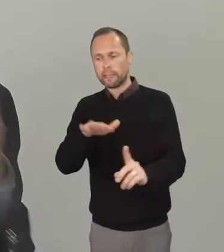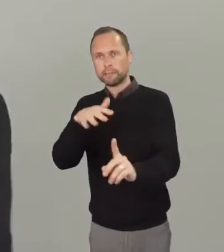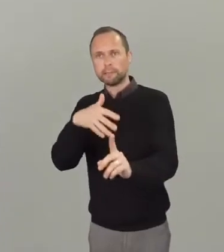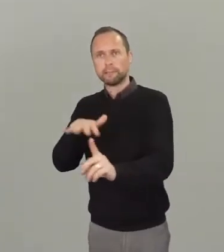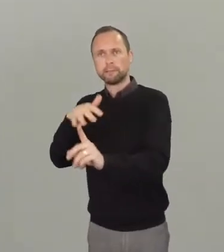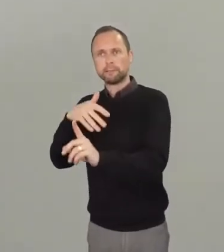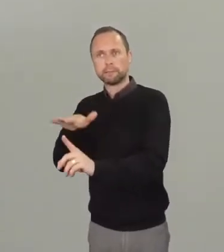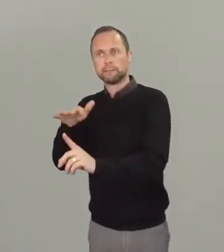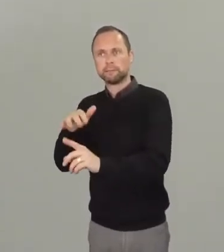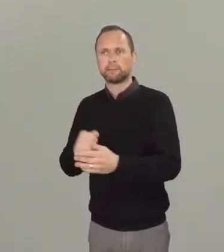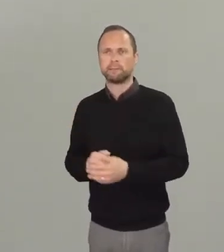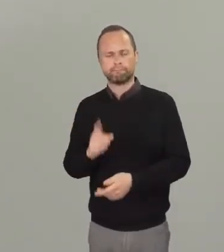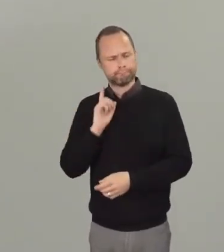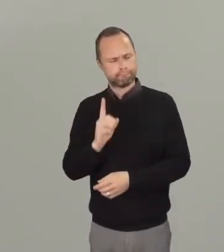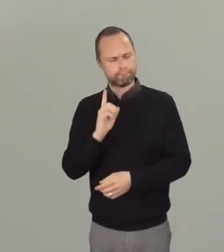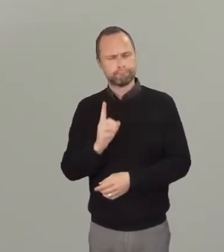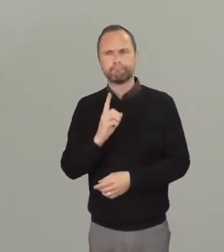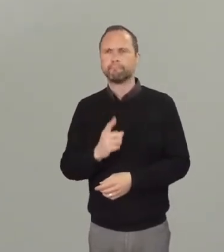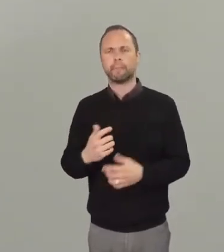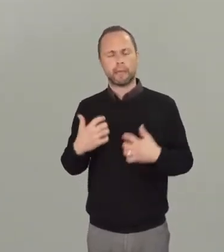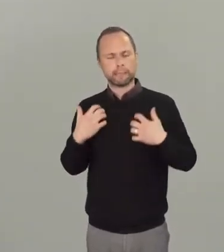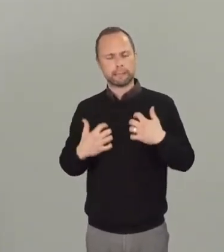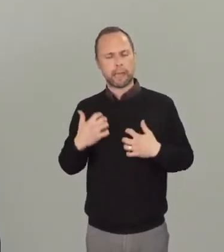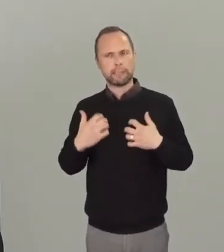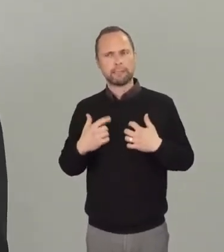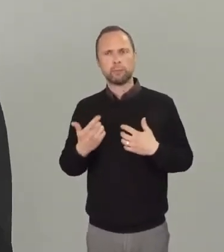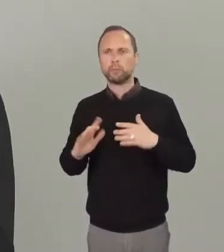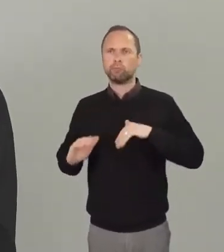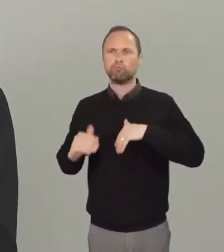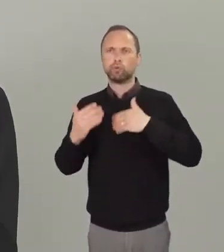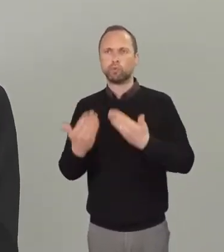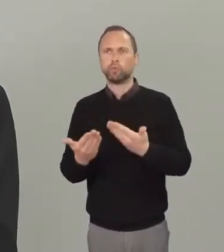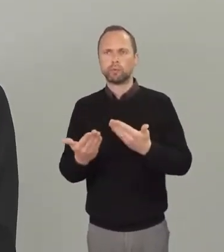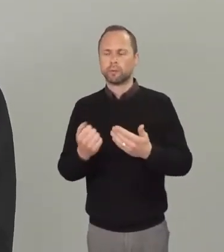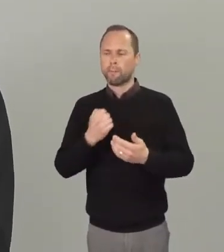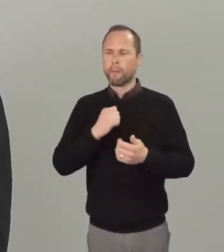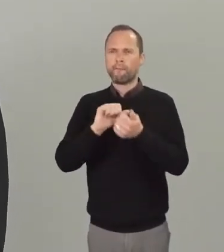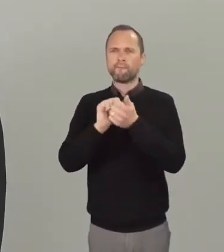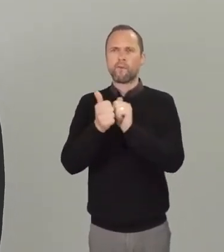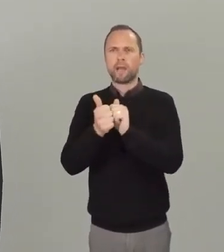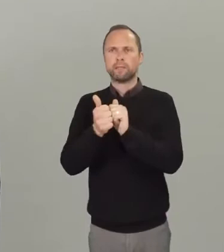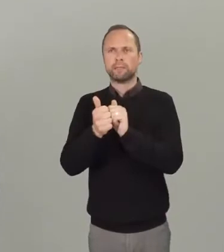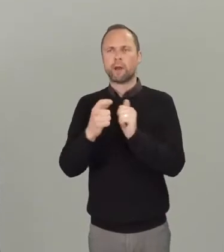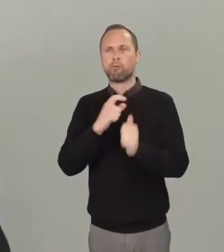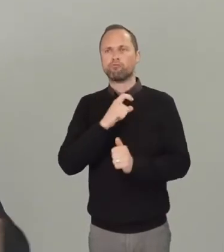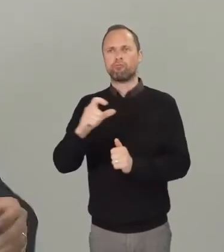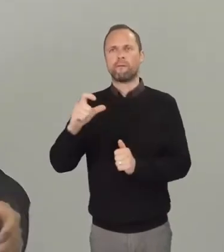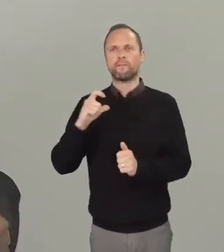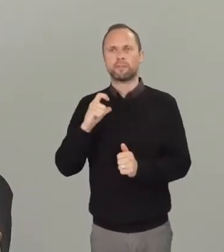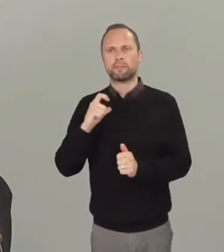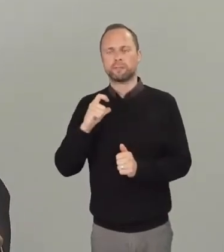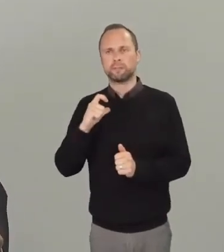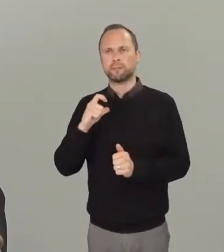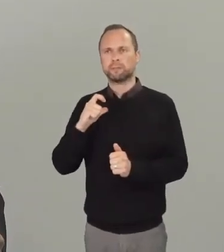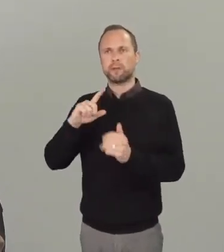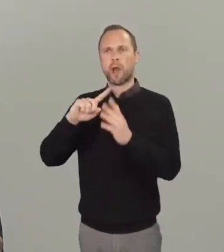that, I am really excited to introduce to you my dear friend, the Reverend